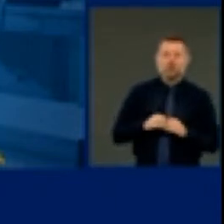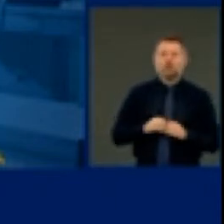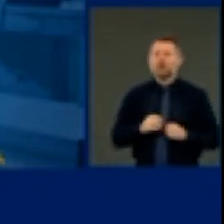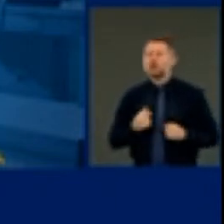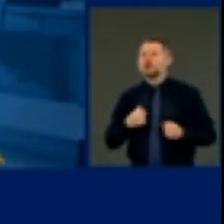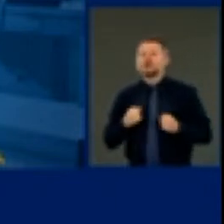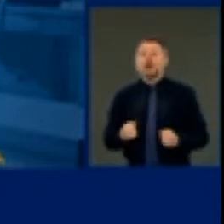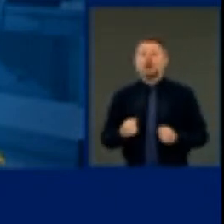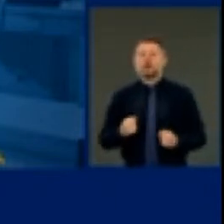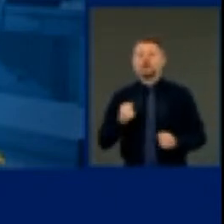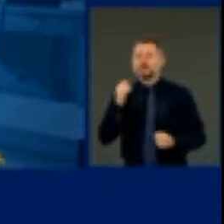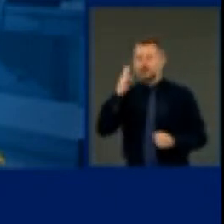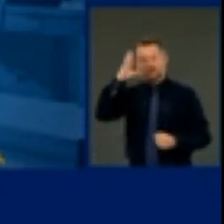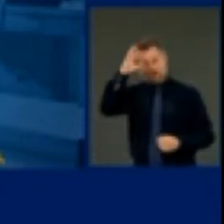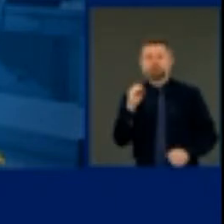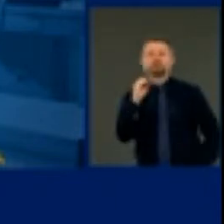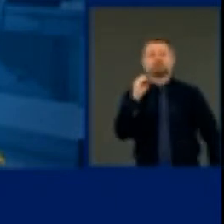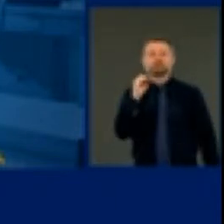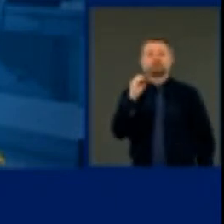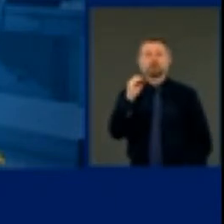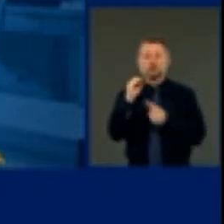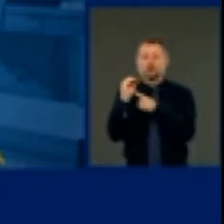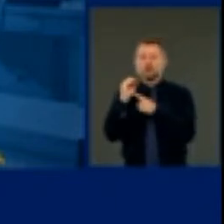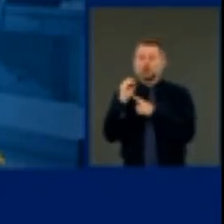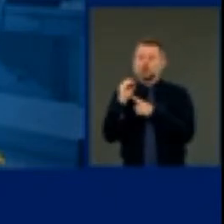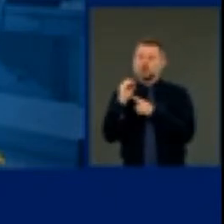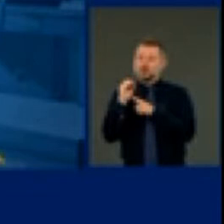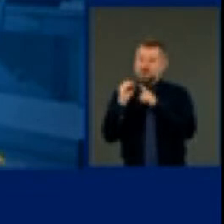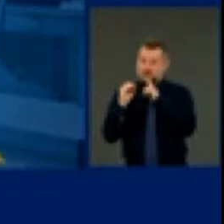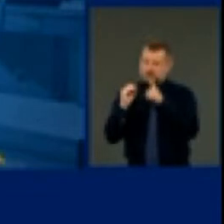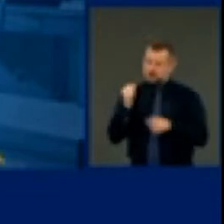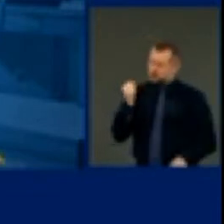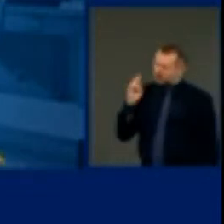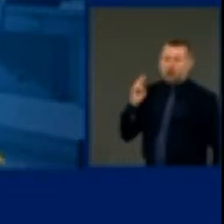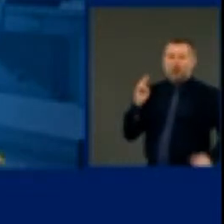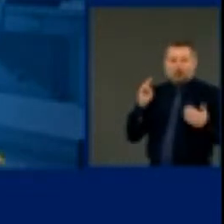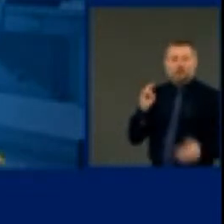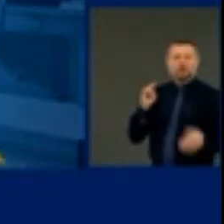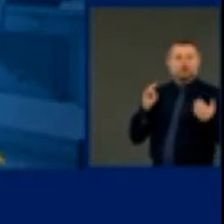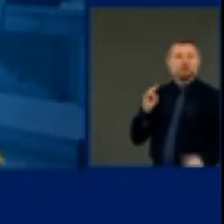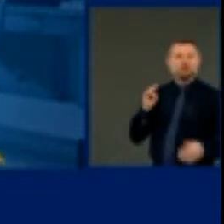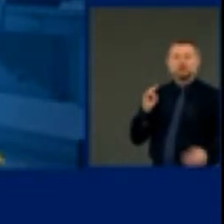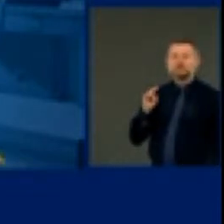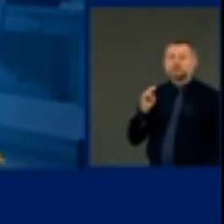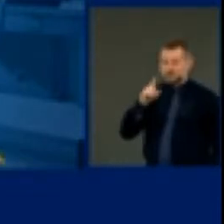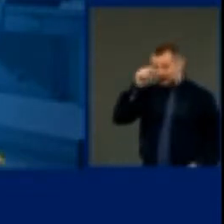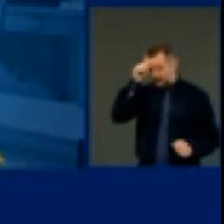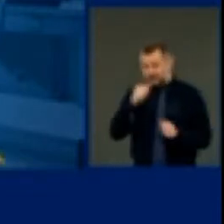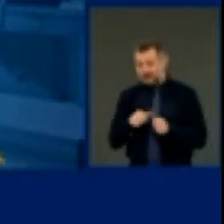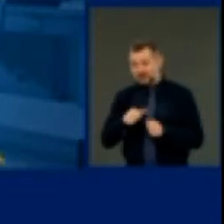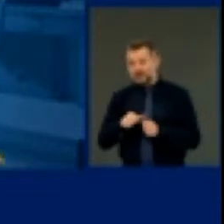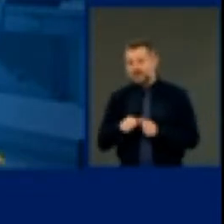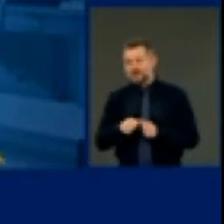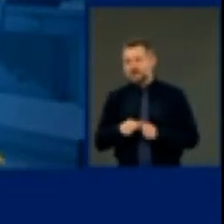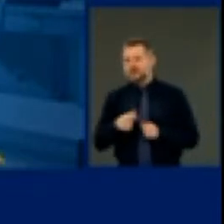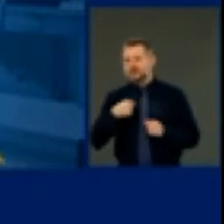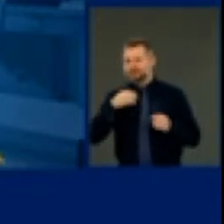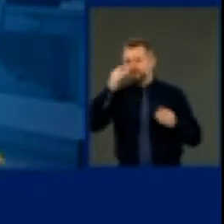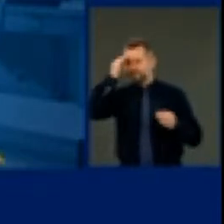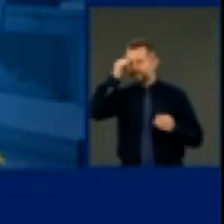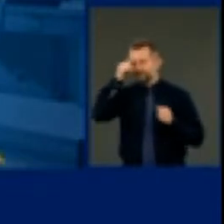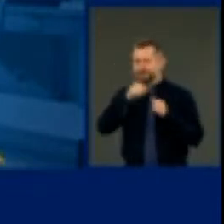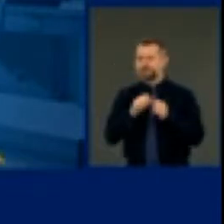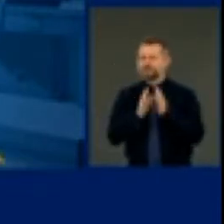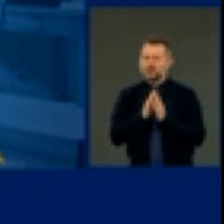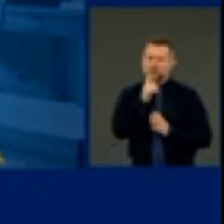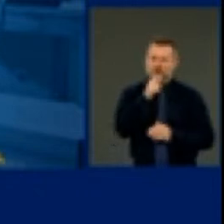0. But 17, we remember in our thoughts and prayers the 17 lives lost.